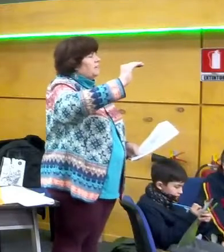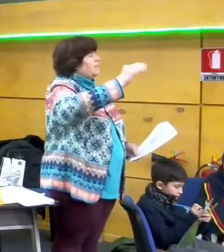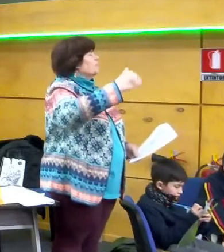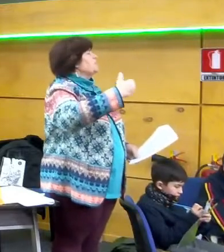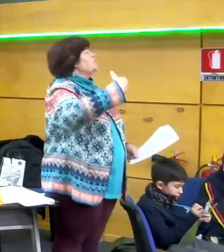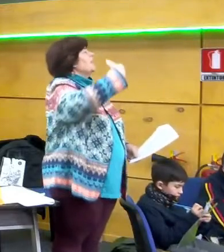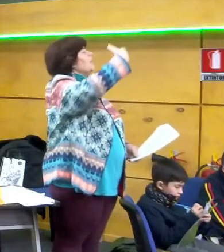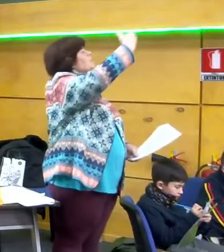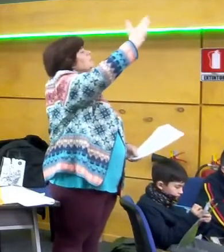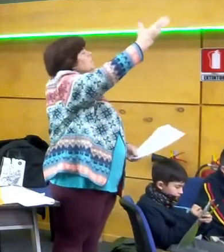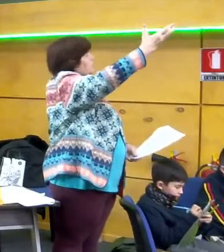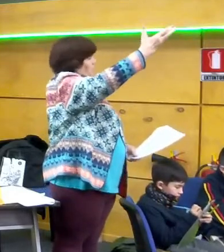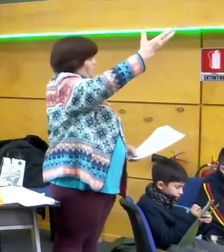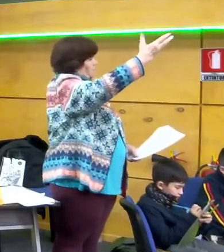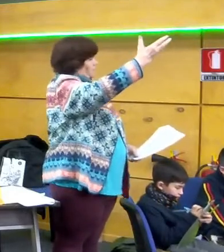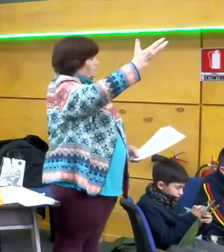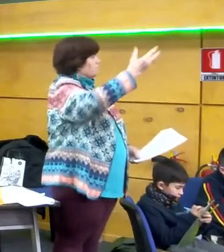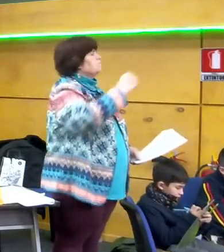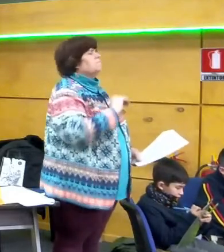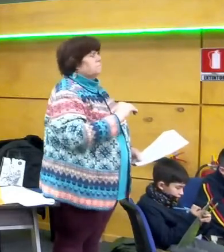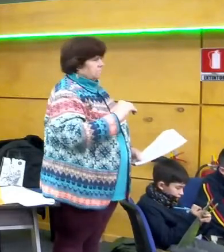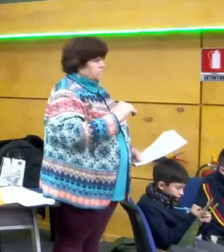line, every time look up.